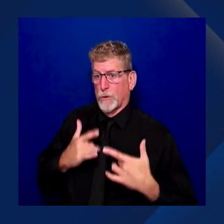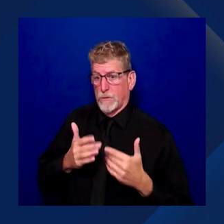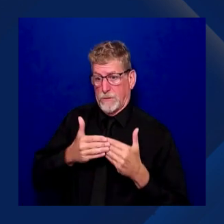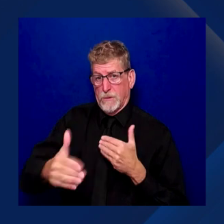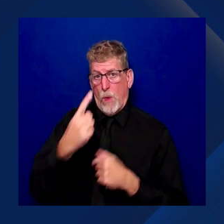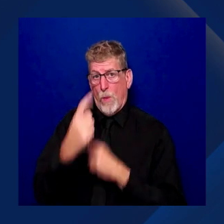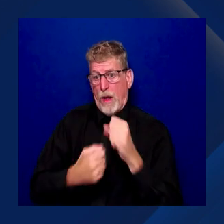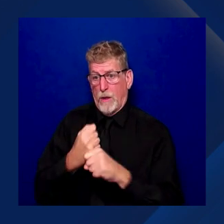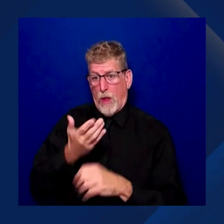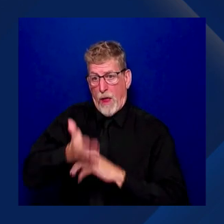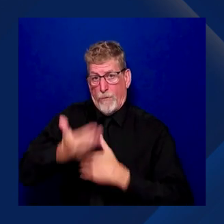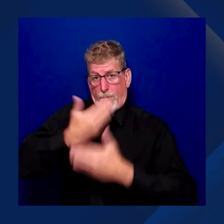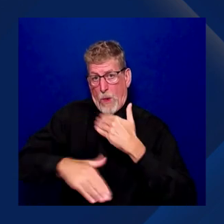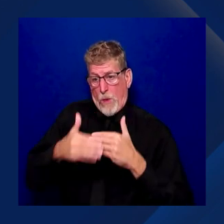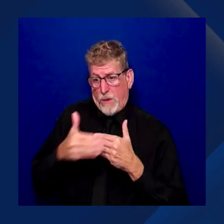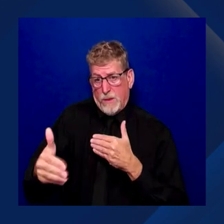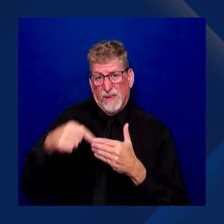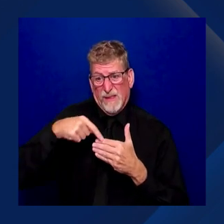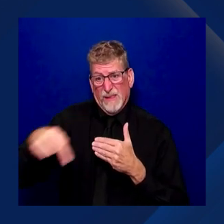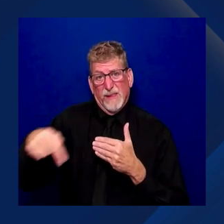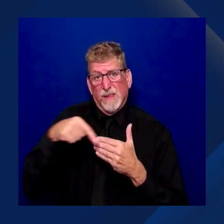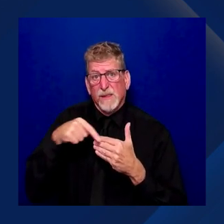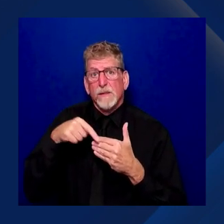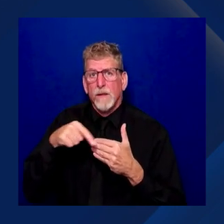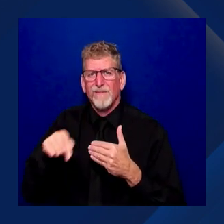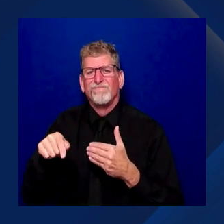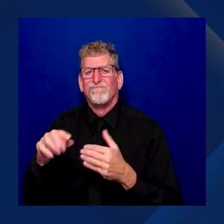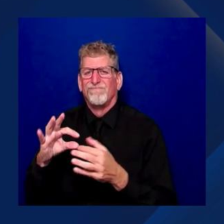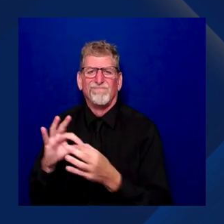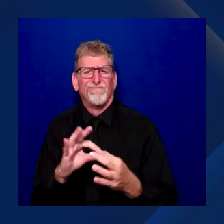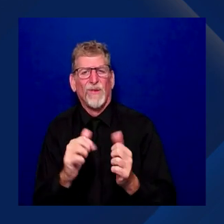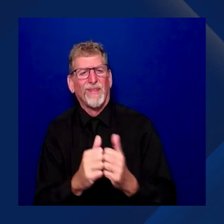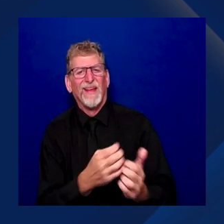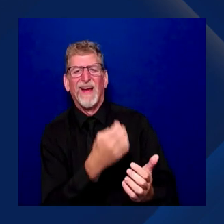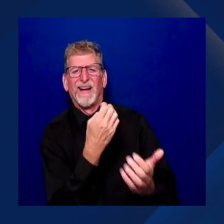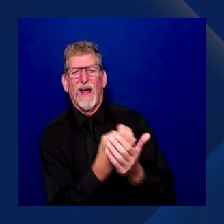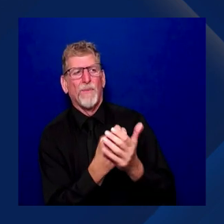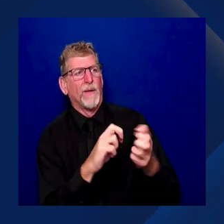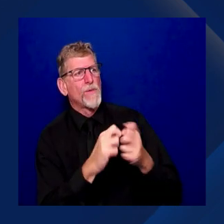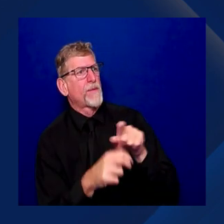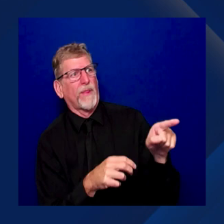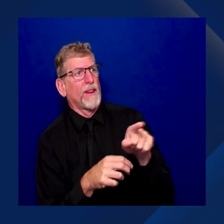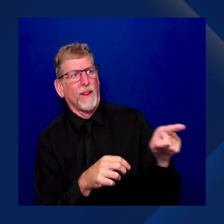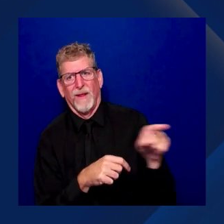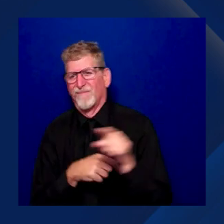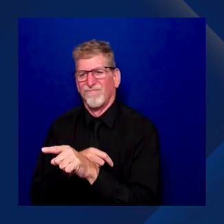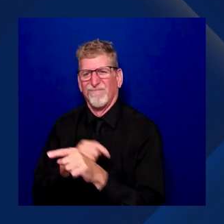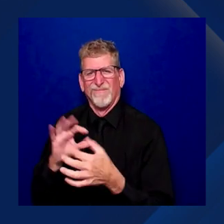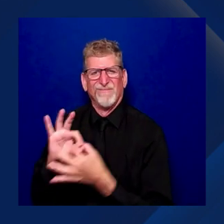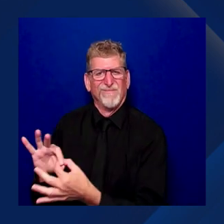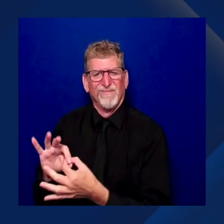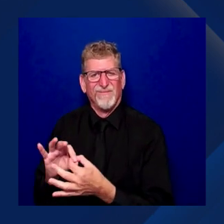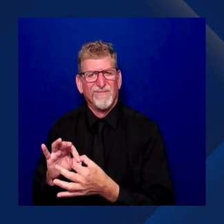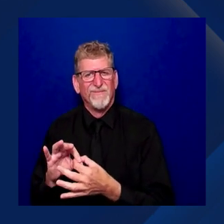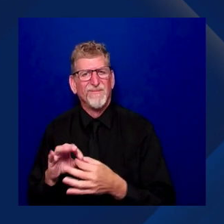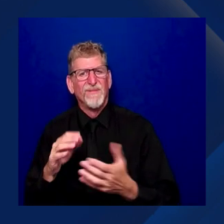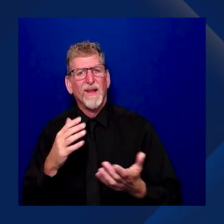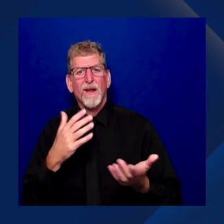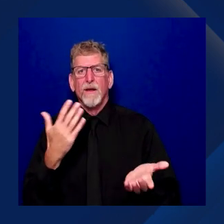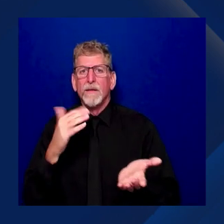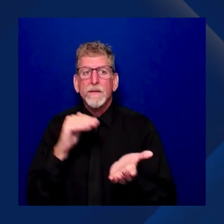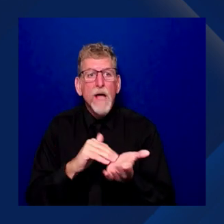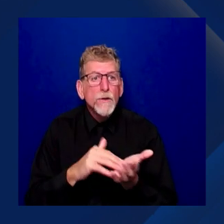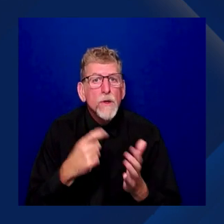association with economic hardships like inability to cover medical costs, utility shutoffs, being unable to pay bills,